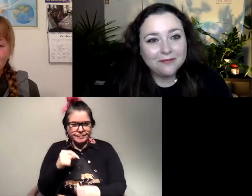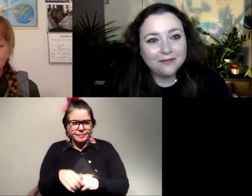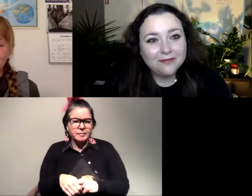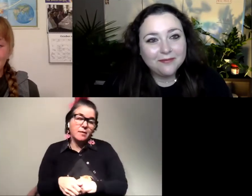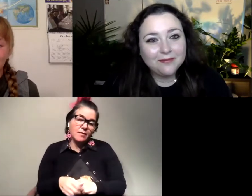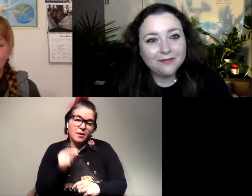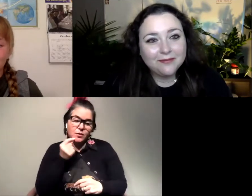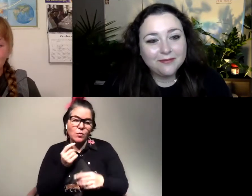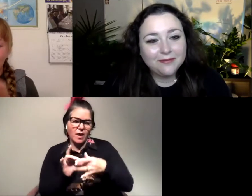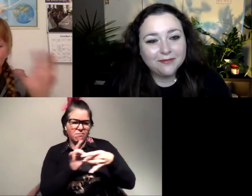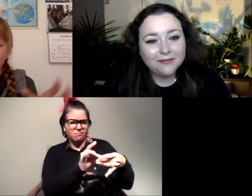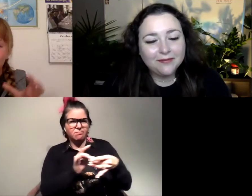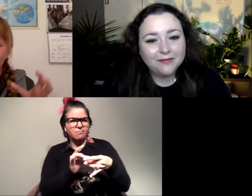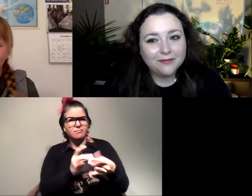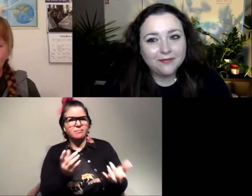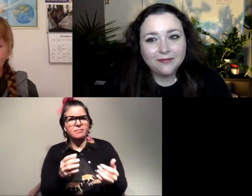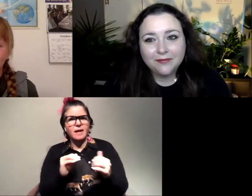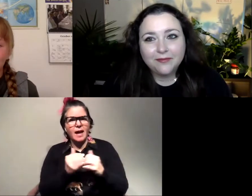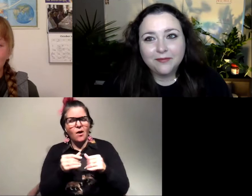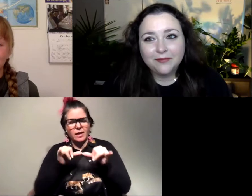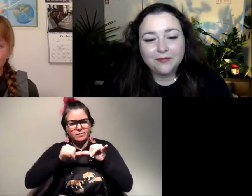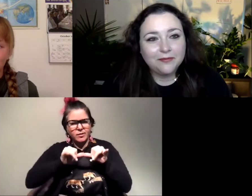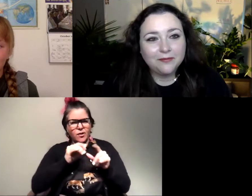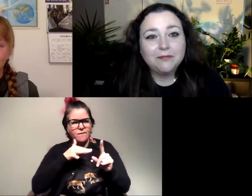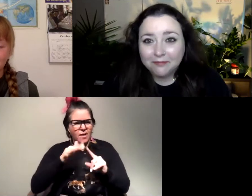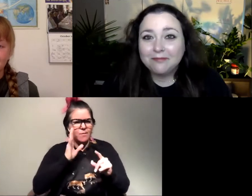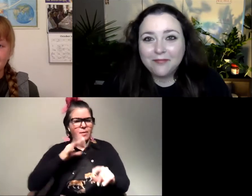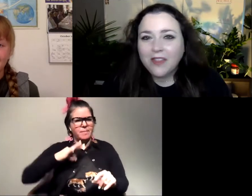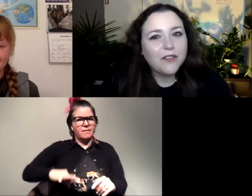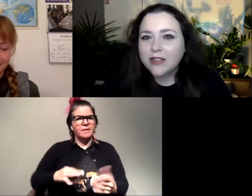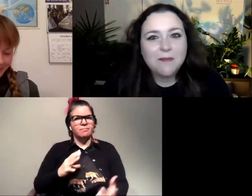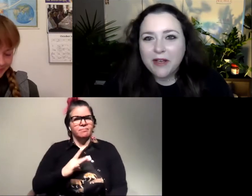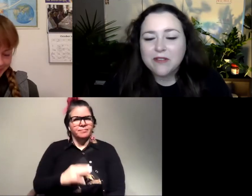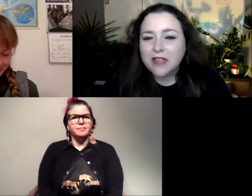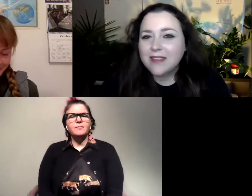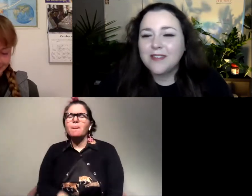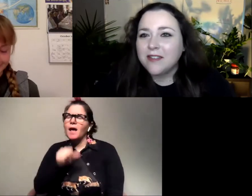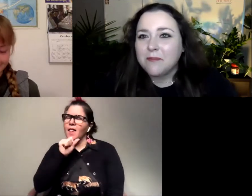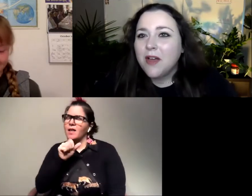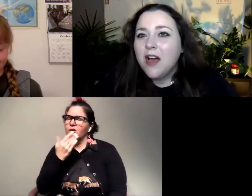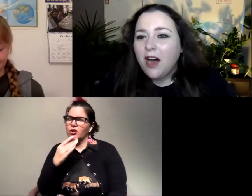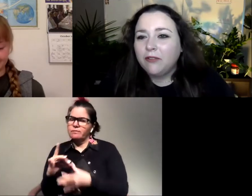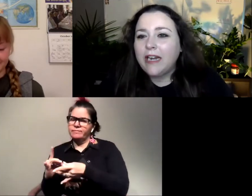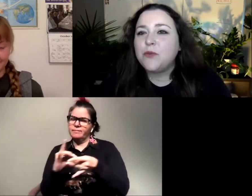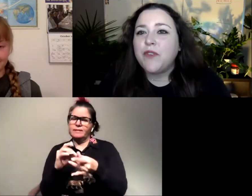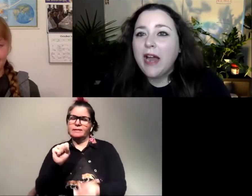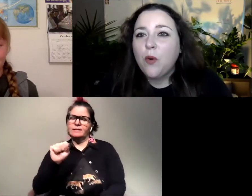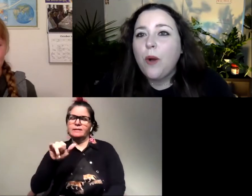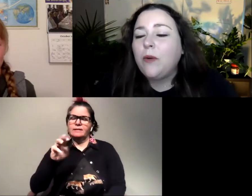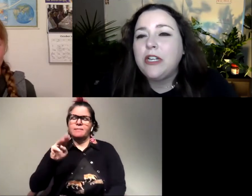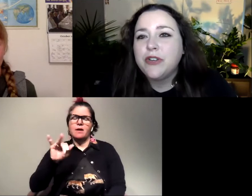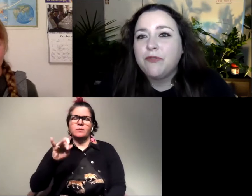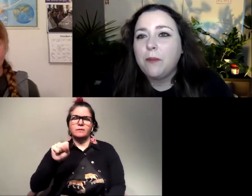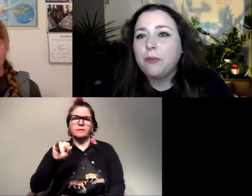was so interesting how they're able to engineer their environment to benefit themselves. Love a good symbiosis. That's awesome. All right, so we've got